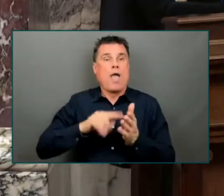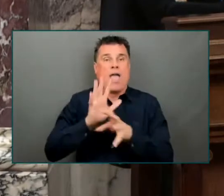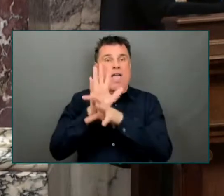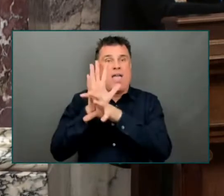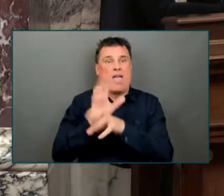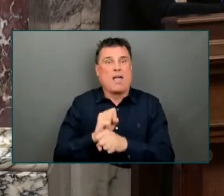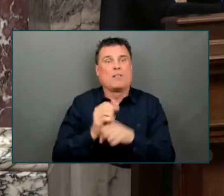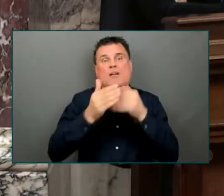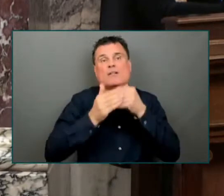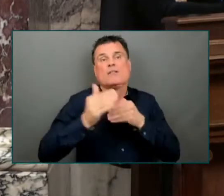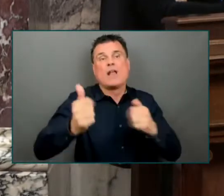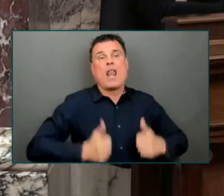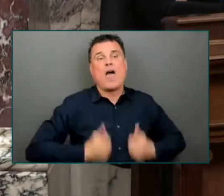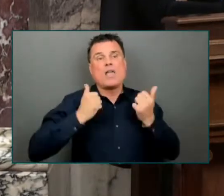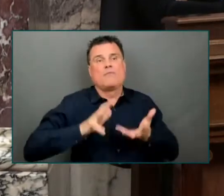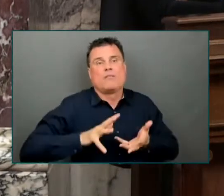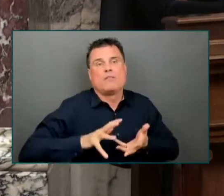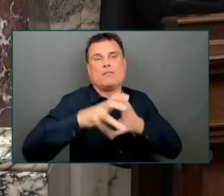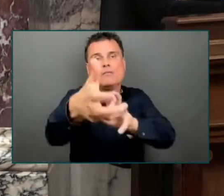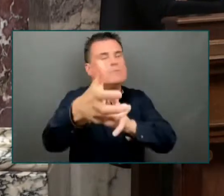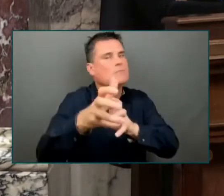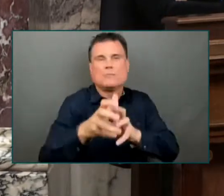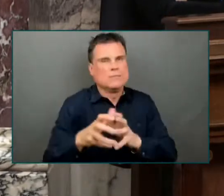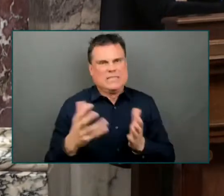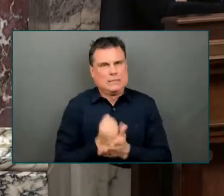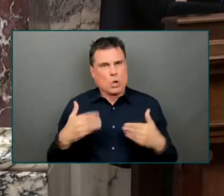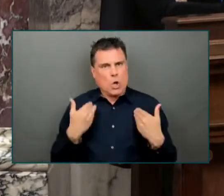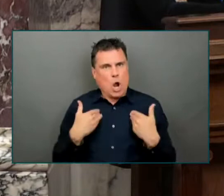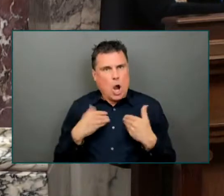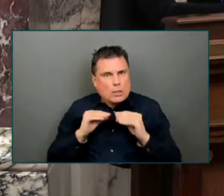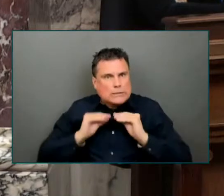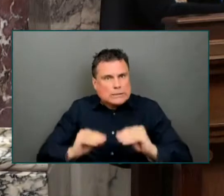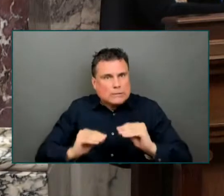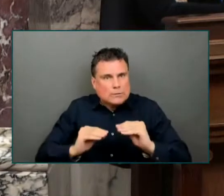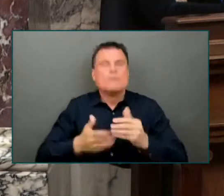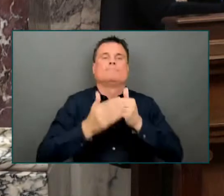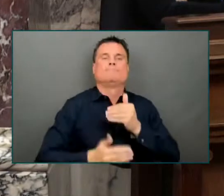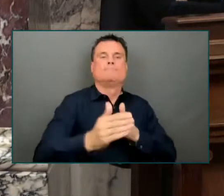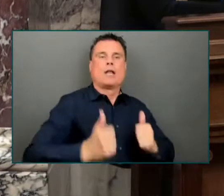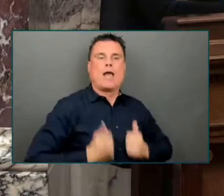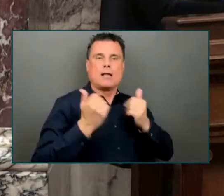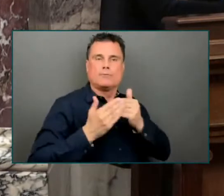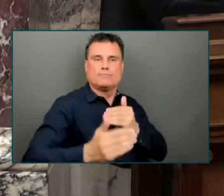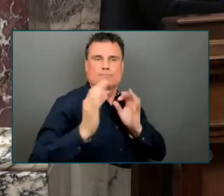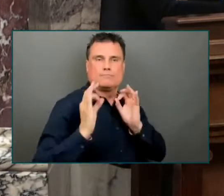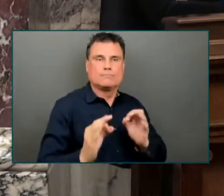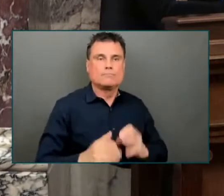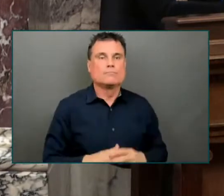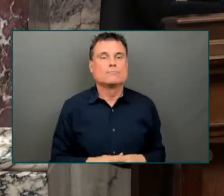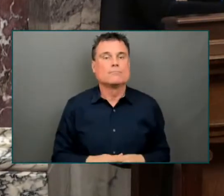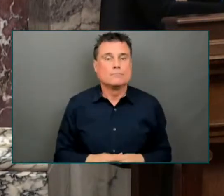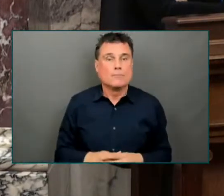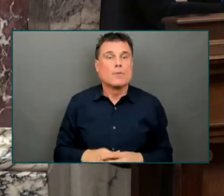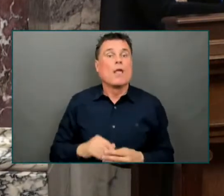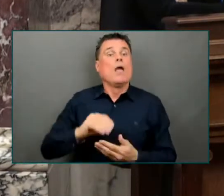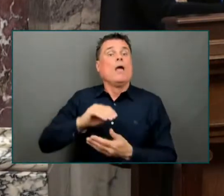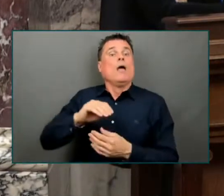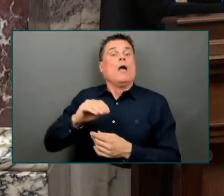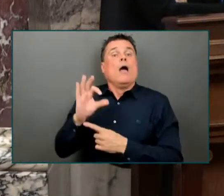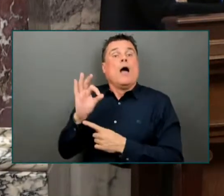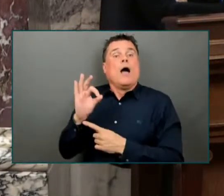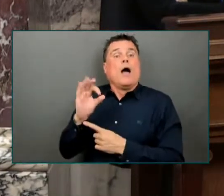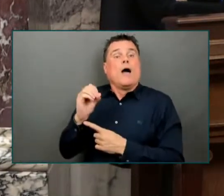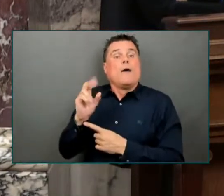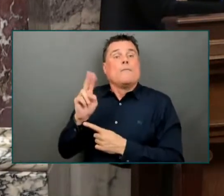the number by 2024. We are also quadrupling the number of integrated children and youth support teams to provide